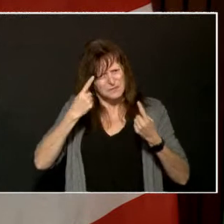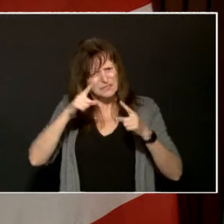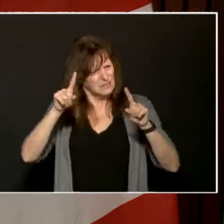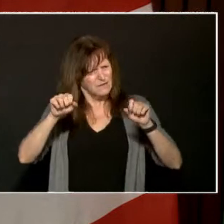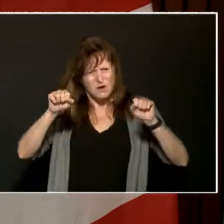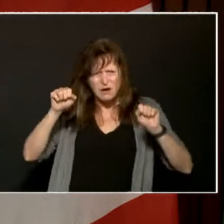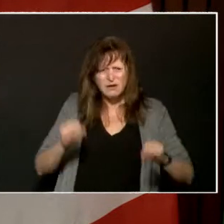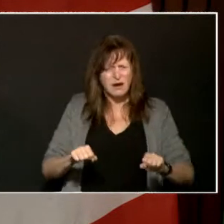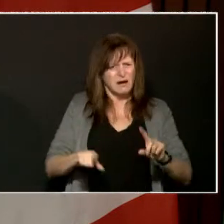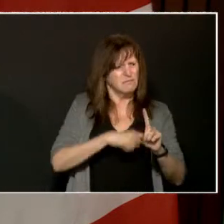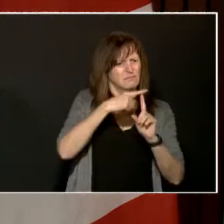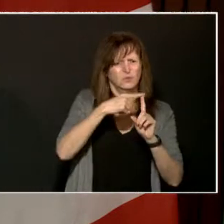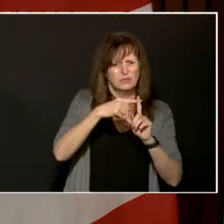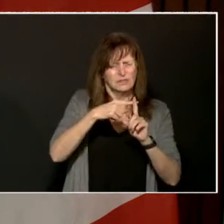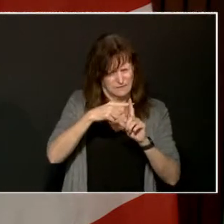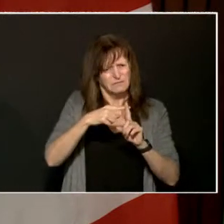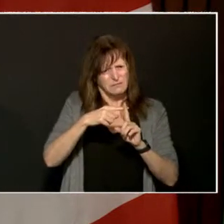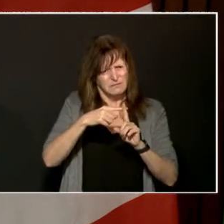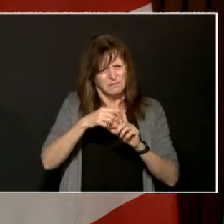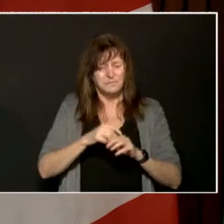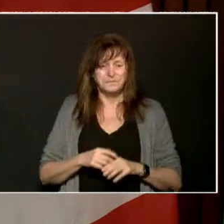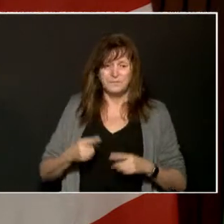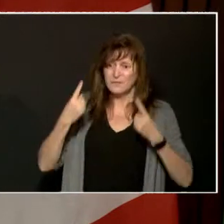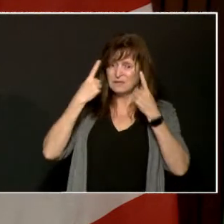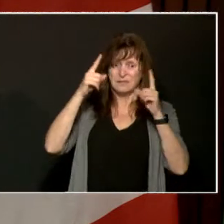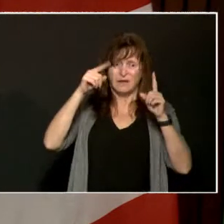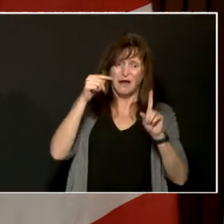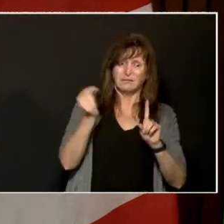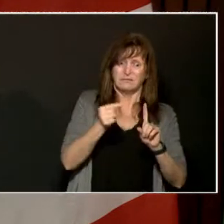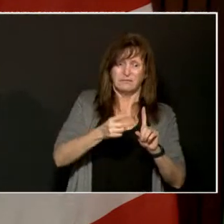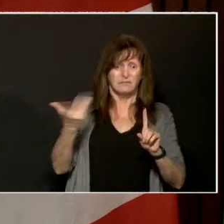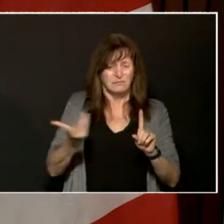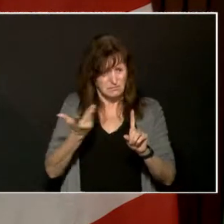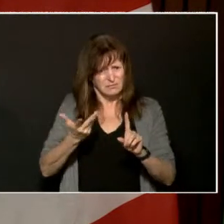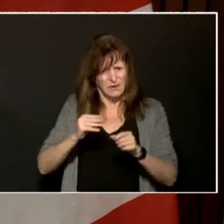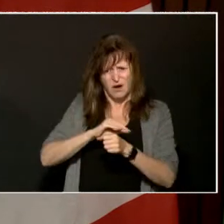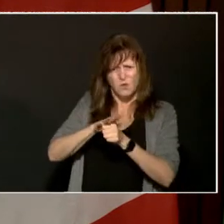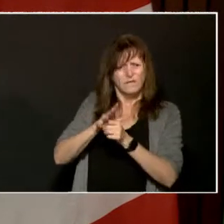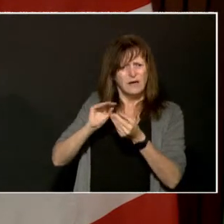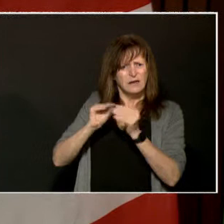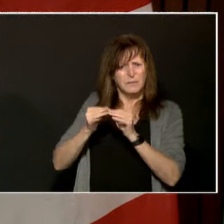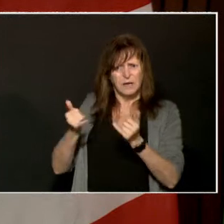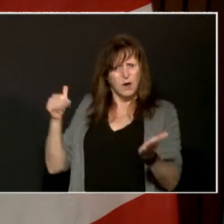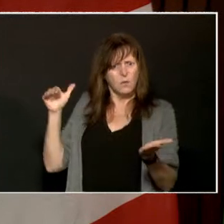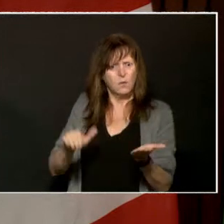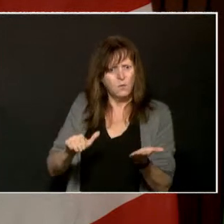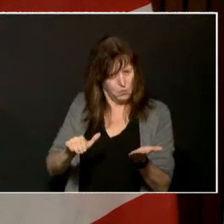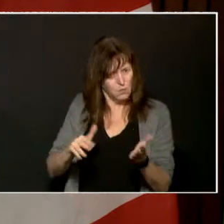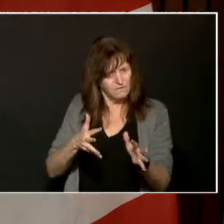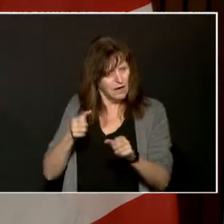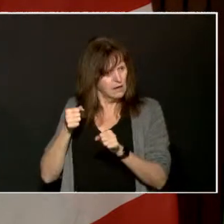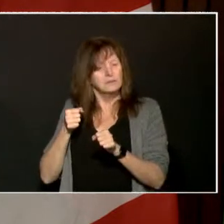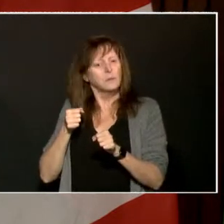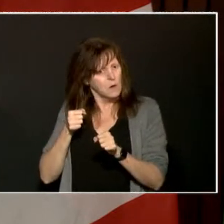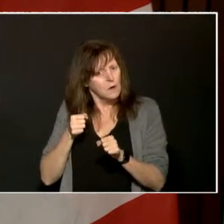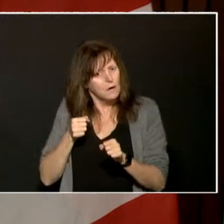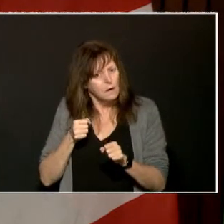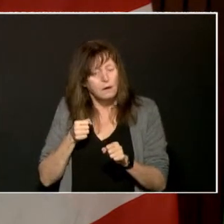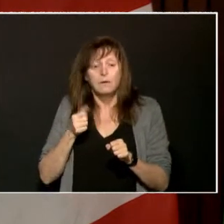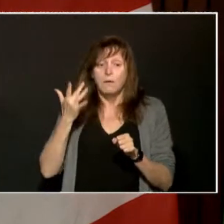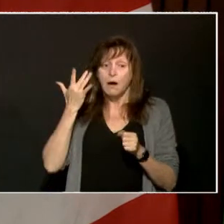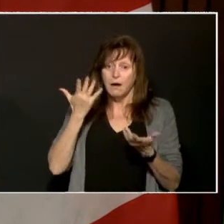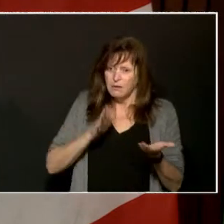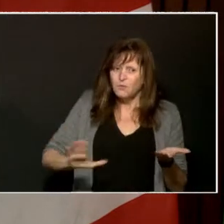cases are dropping dramatically now. And that's because of your decisions, like vaccination, like staying the course on the public health